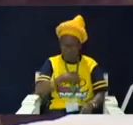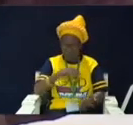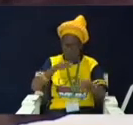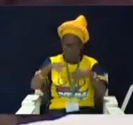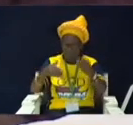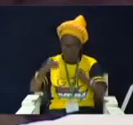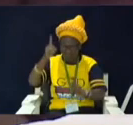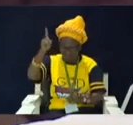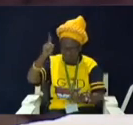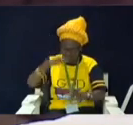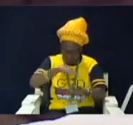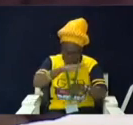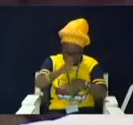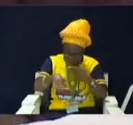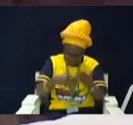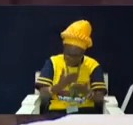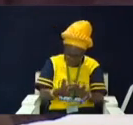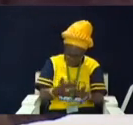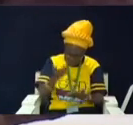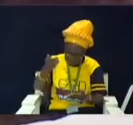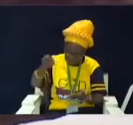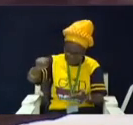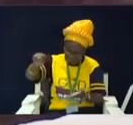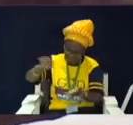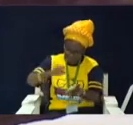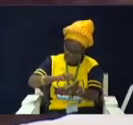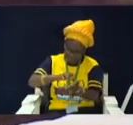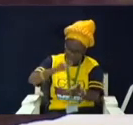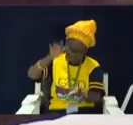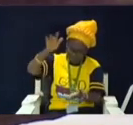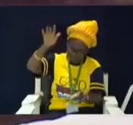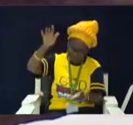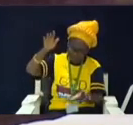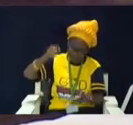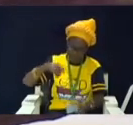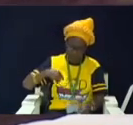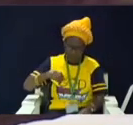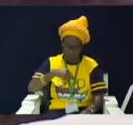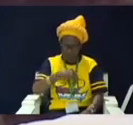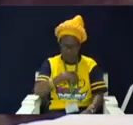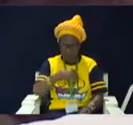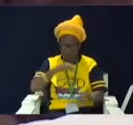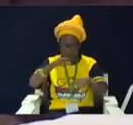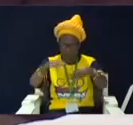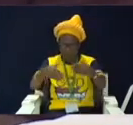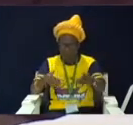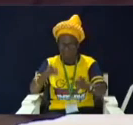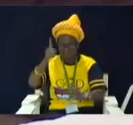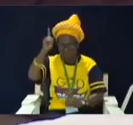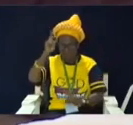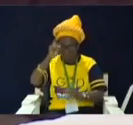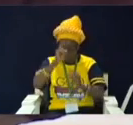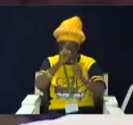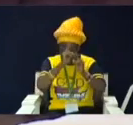We give you all the glory. We give